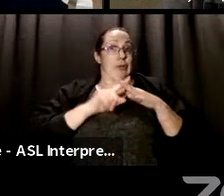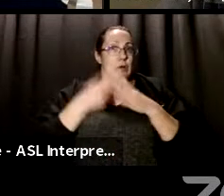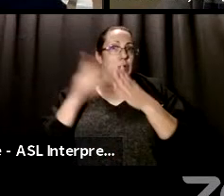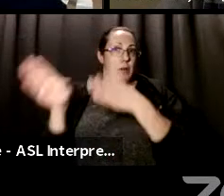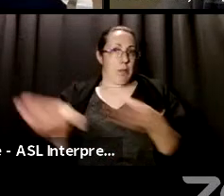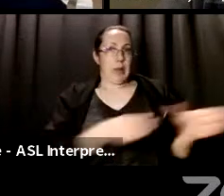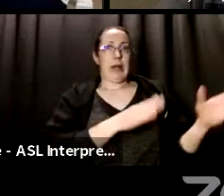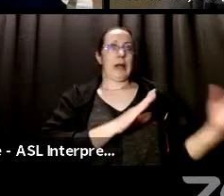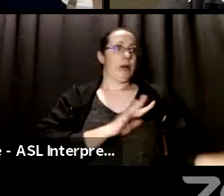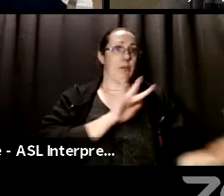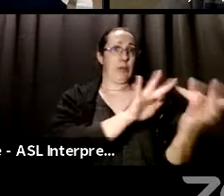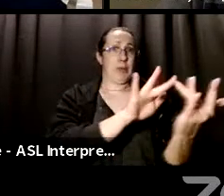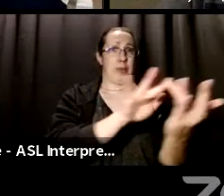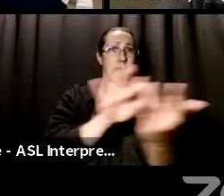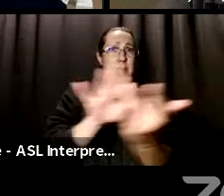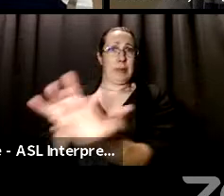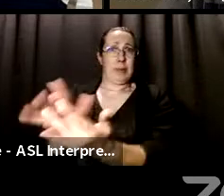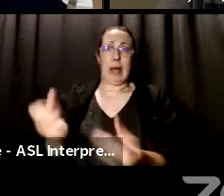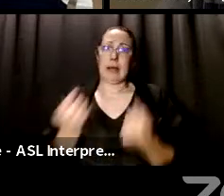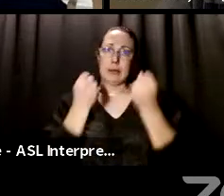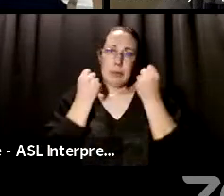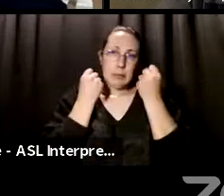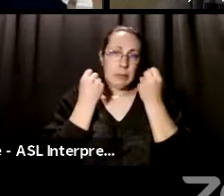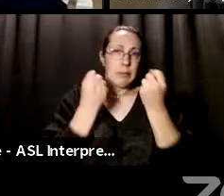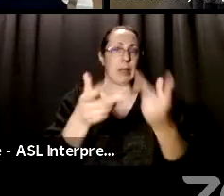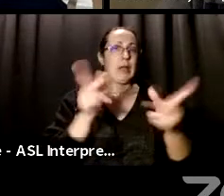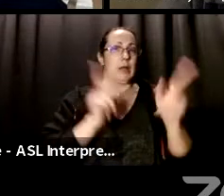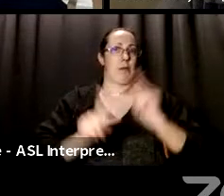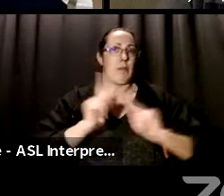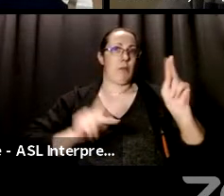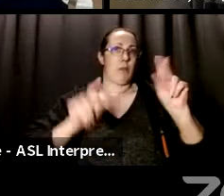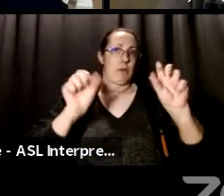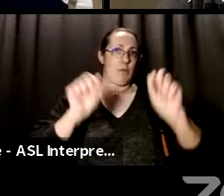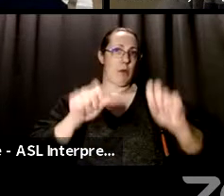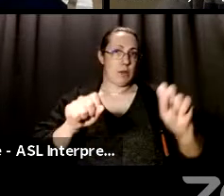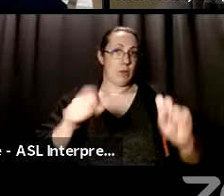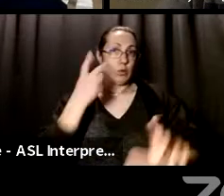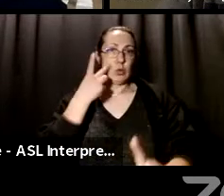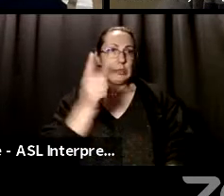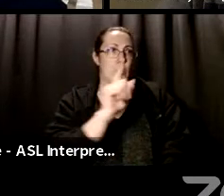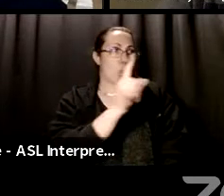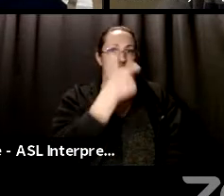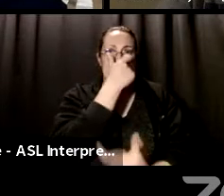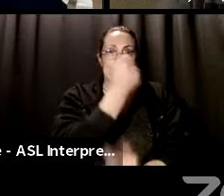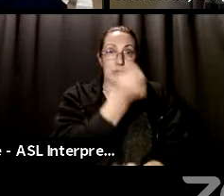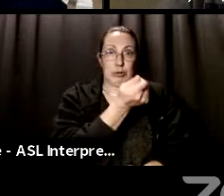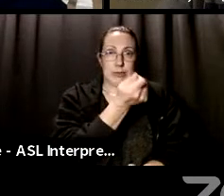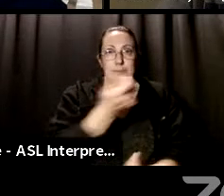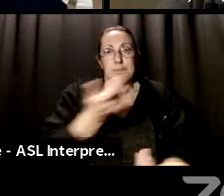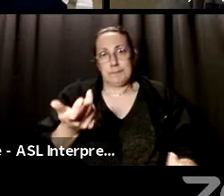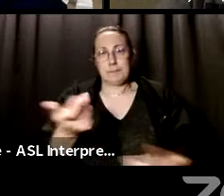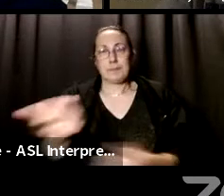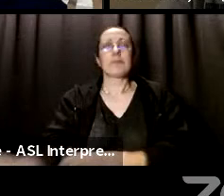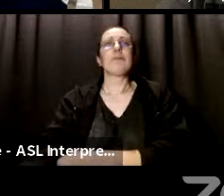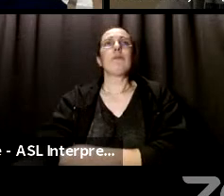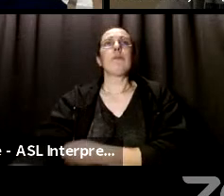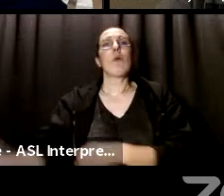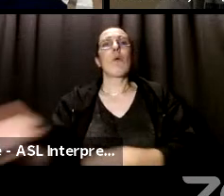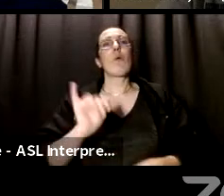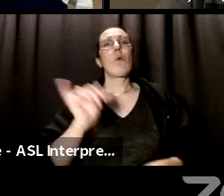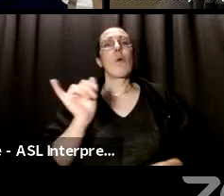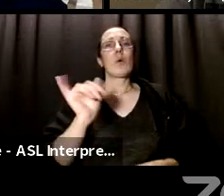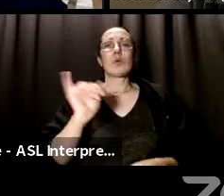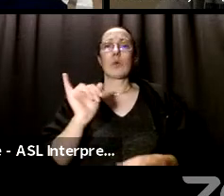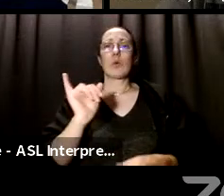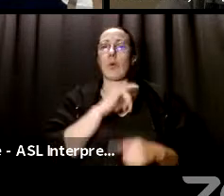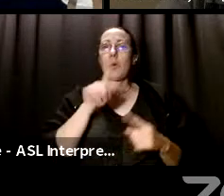young people that we don't, to see where the interest was. This was also at the outset like a